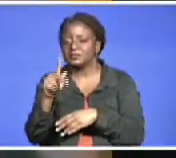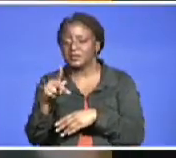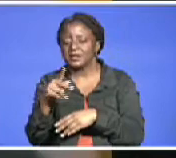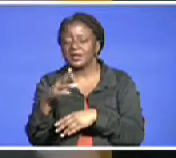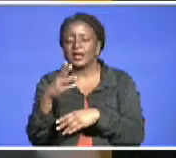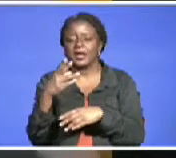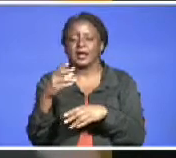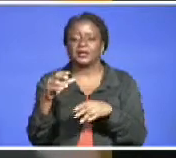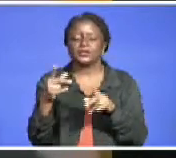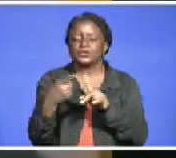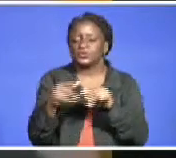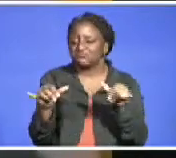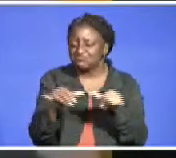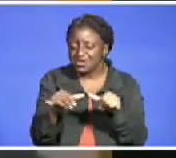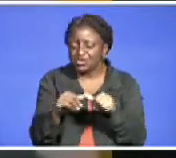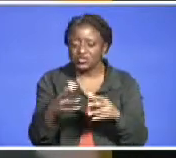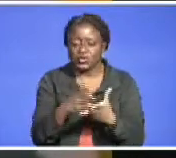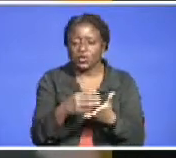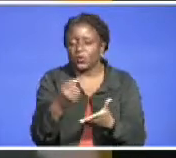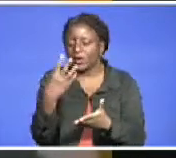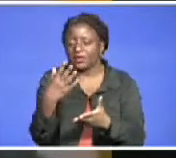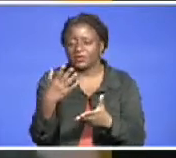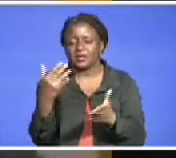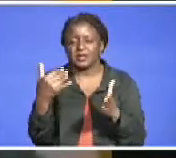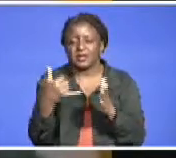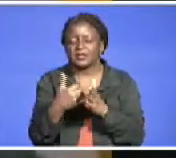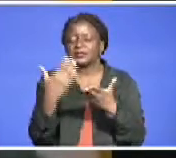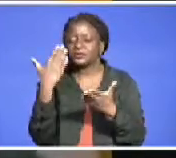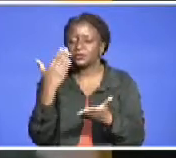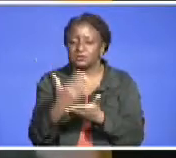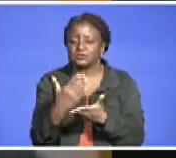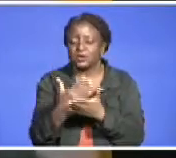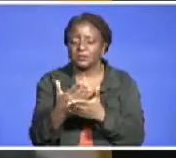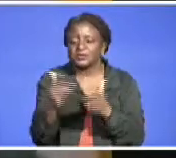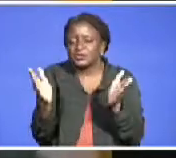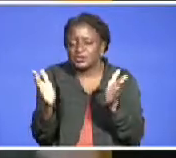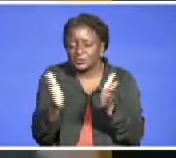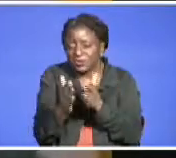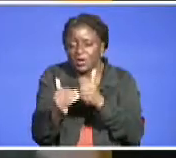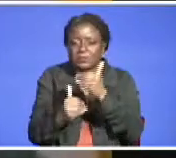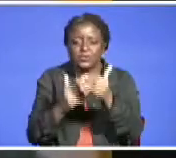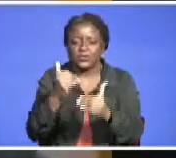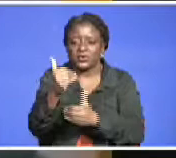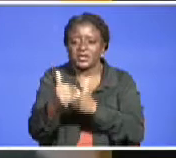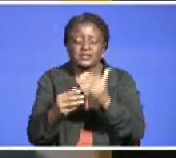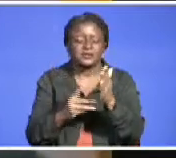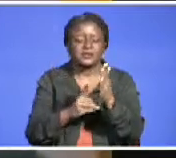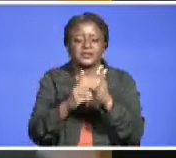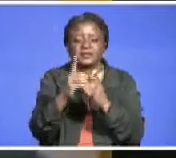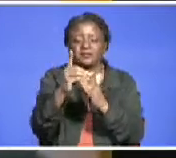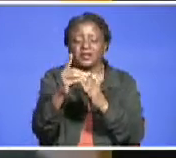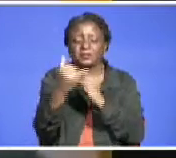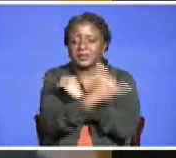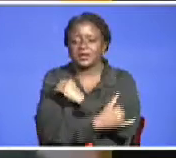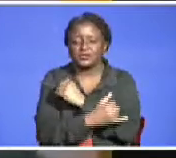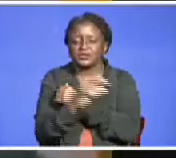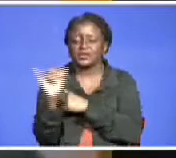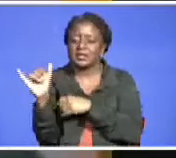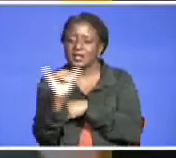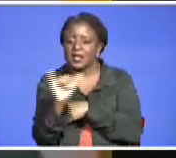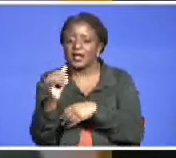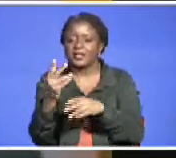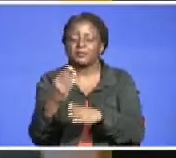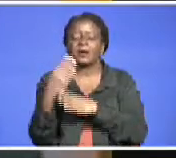matrix prohibits small, progressive, yet developing states like the Bahamas from obtaining official aid and